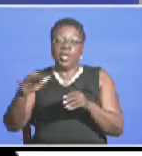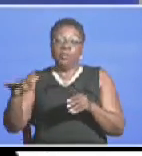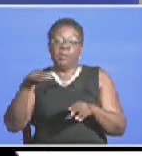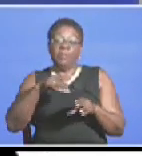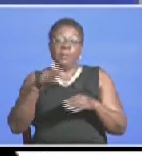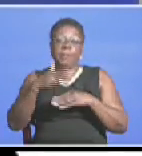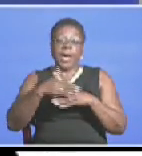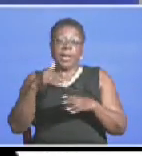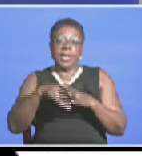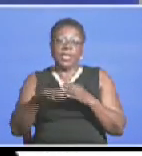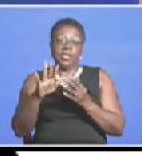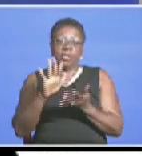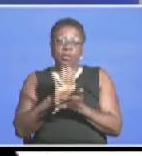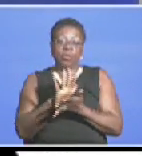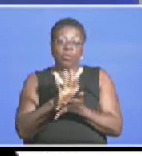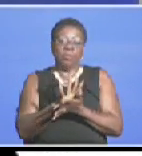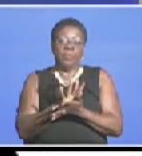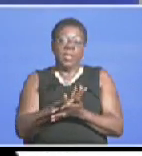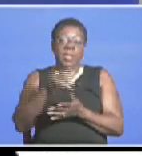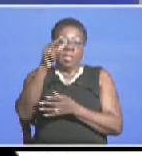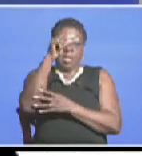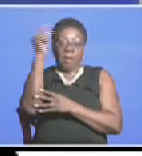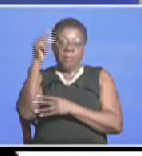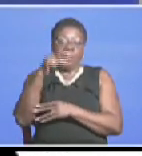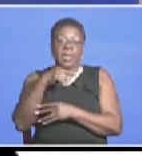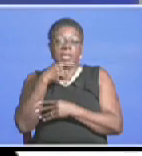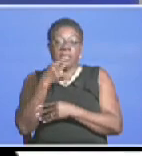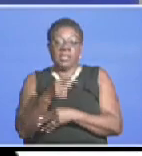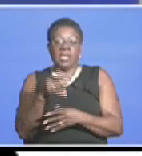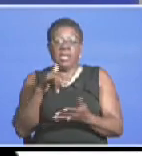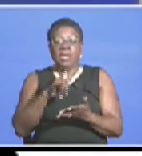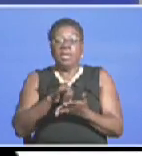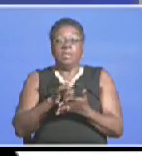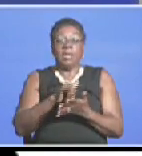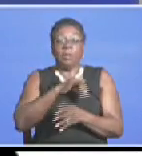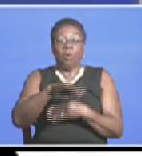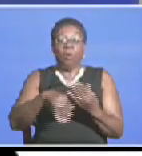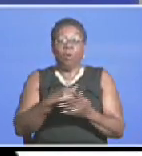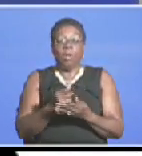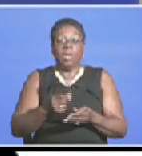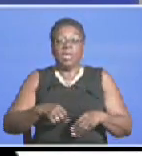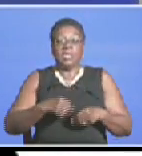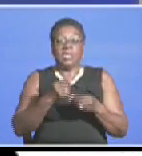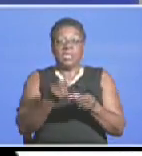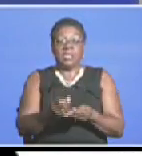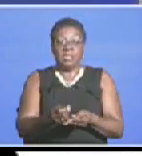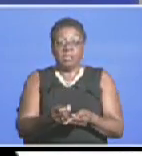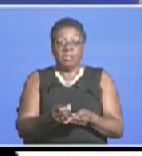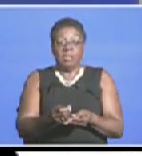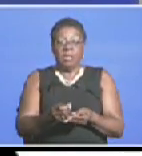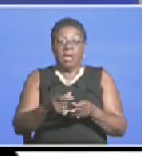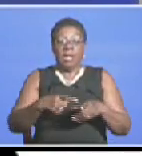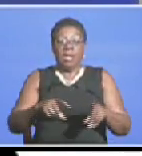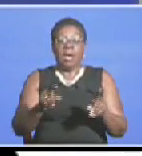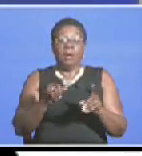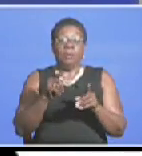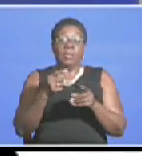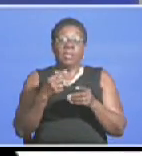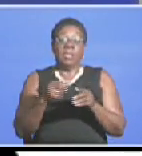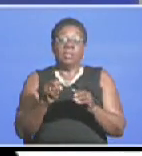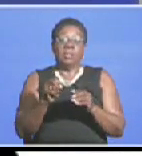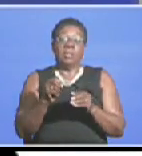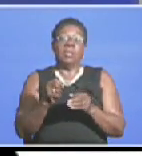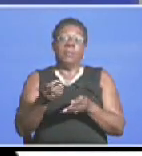Abaco and Grand Bahama affected by Hurricane Dorian have access to social assistance regardless of country of birth, nationality,